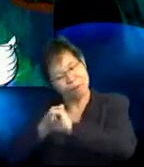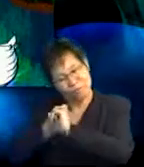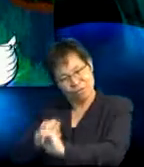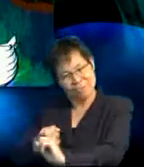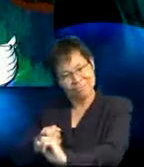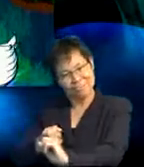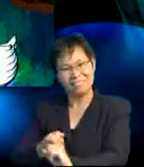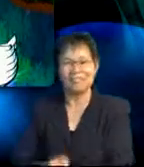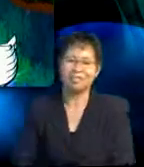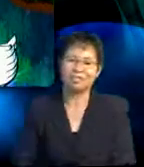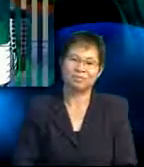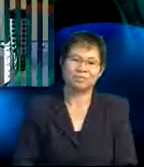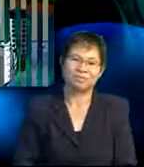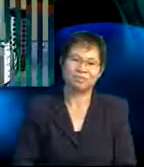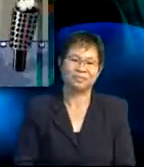friend."